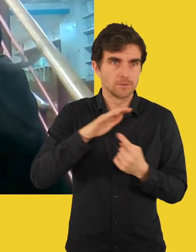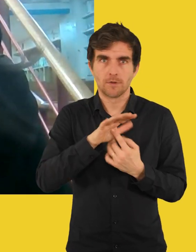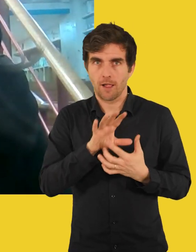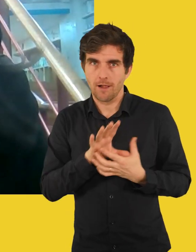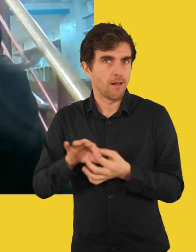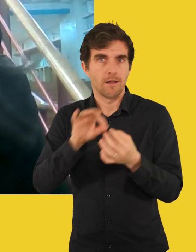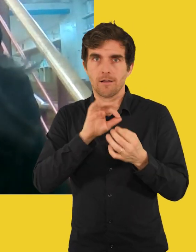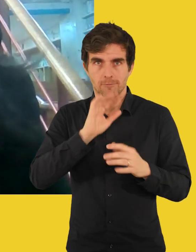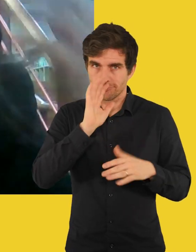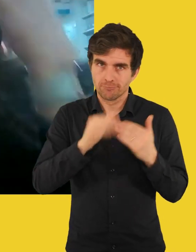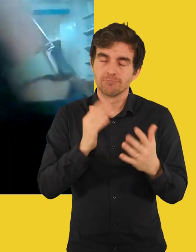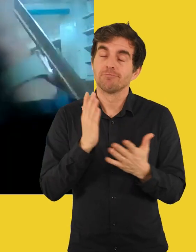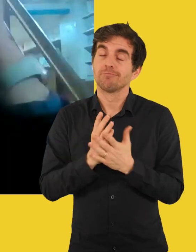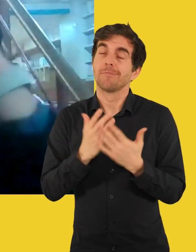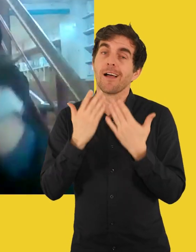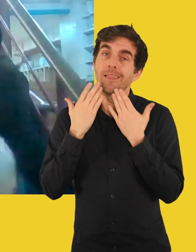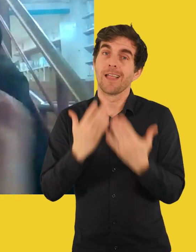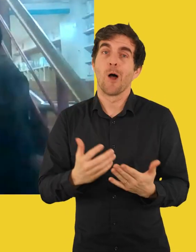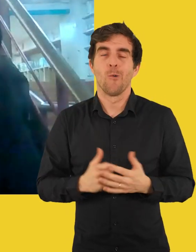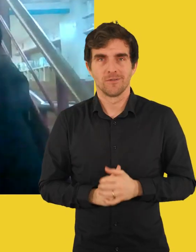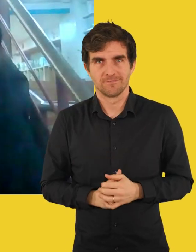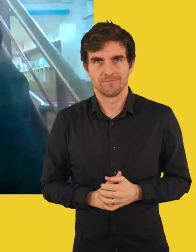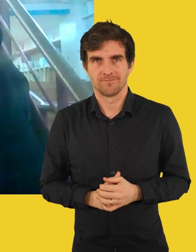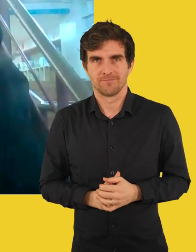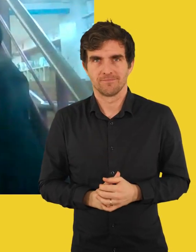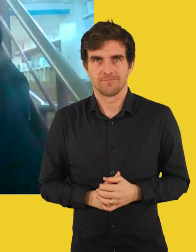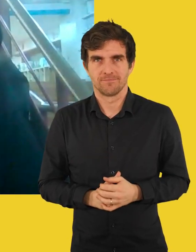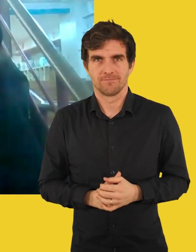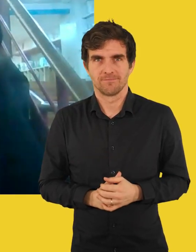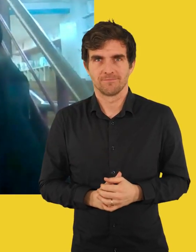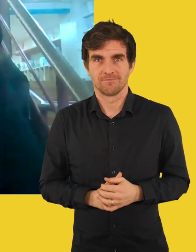global society and environment. Thank you very much.